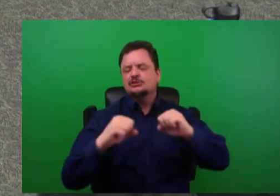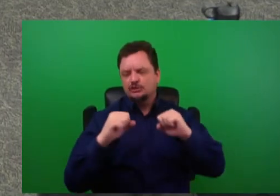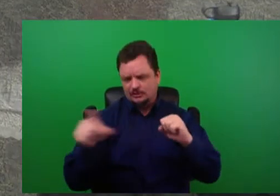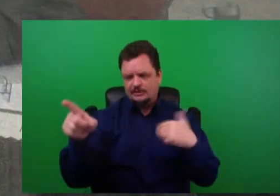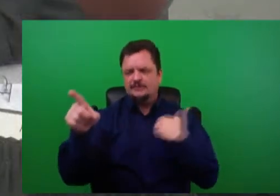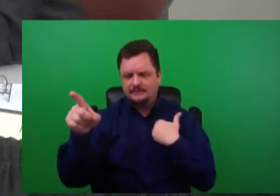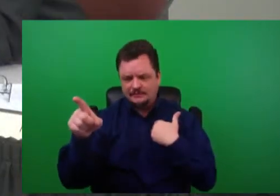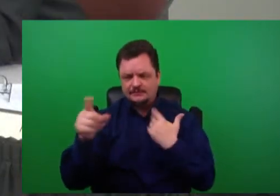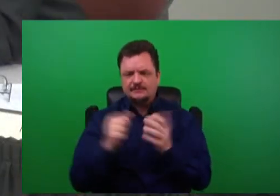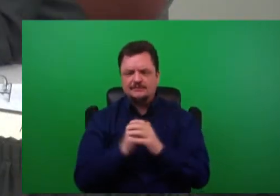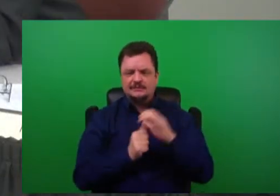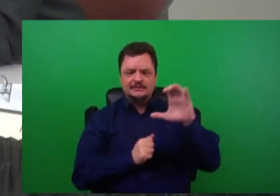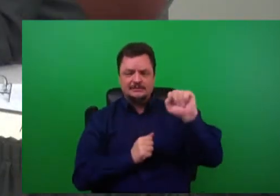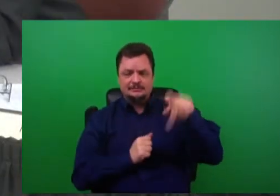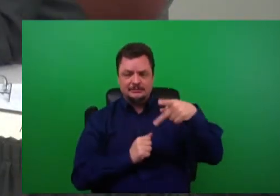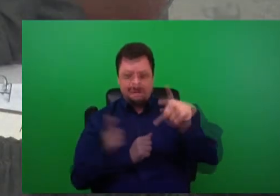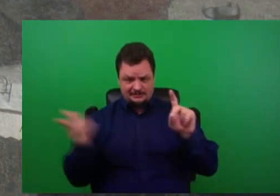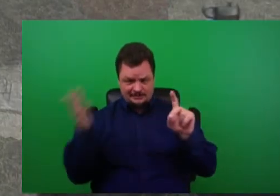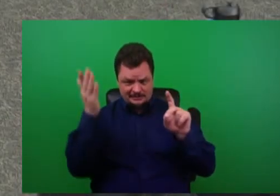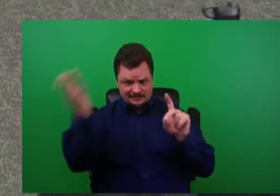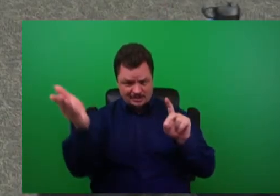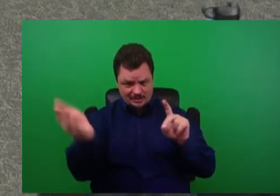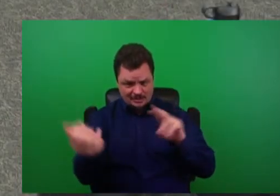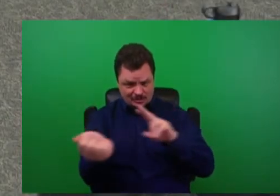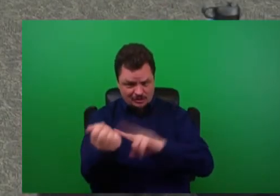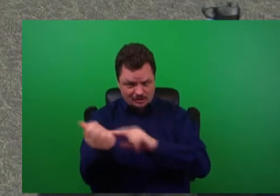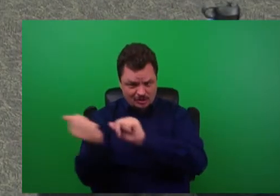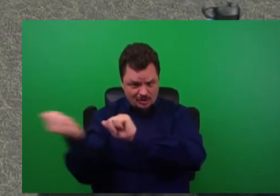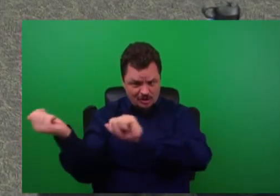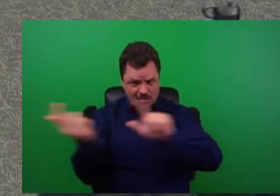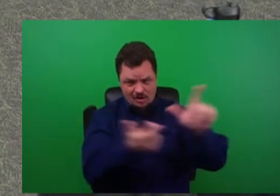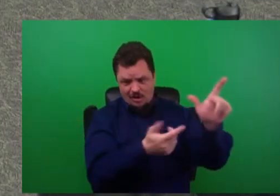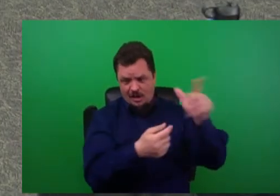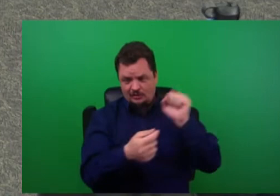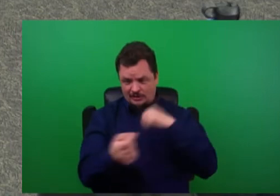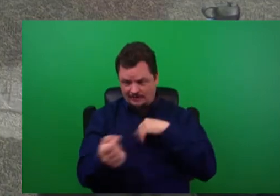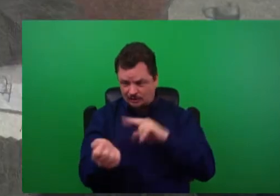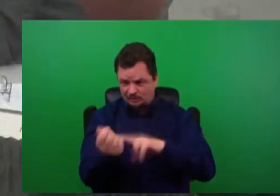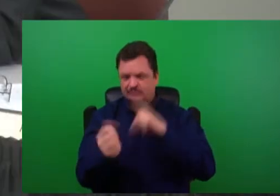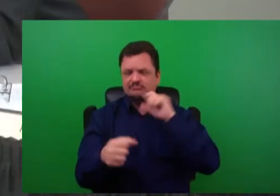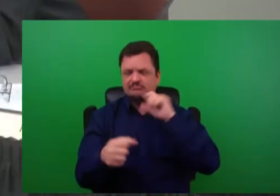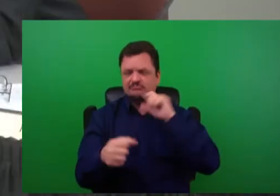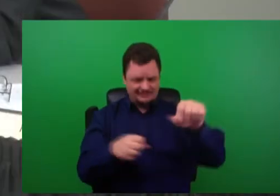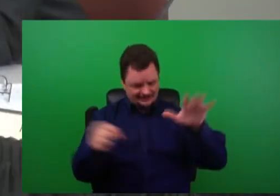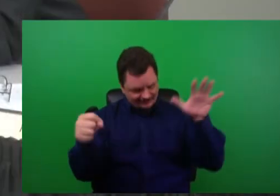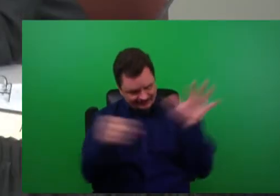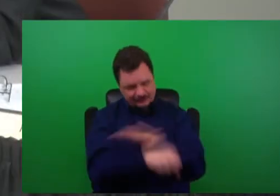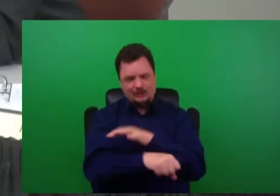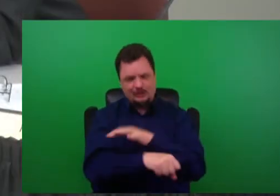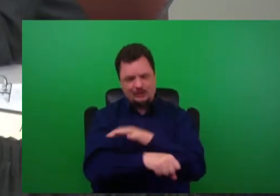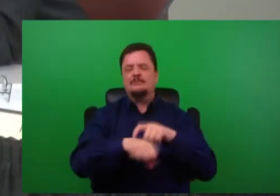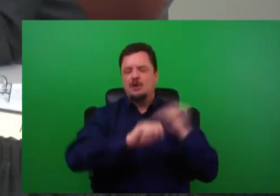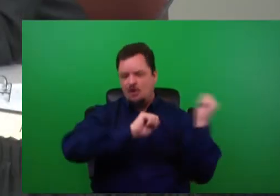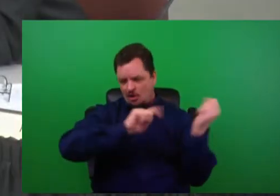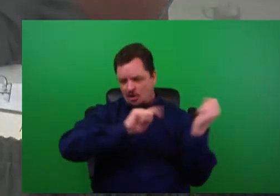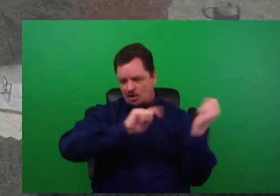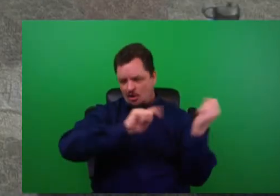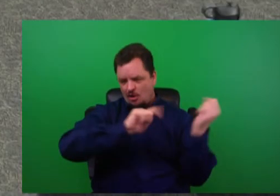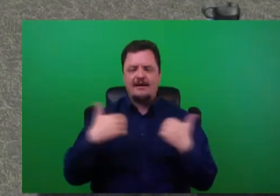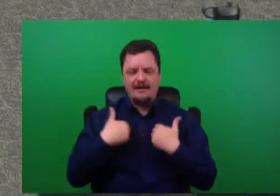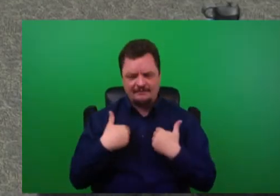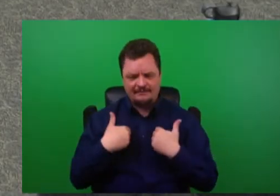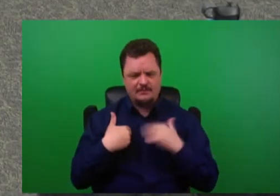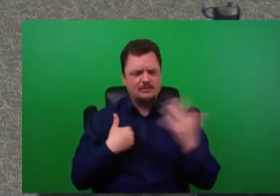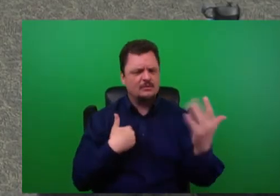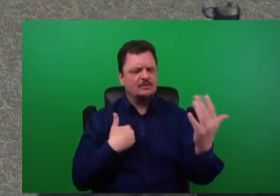each high school? There is, full-time. School nurse. Mm-hmm. They're not full-time at our elementary and